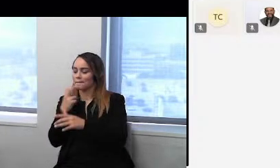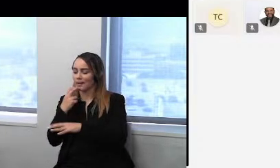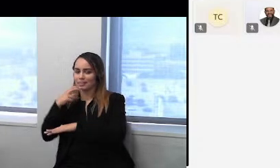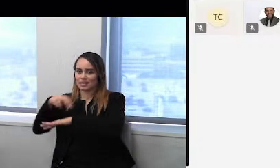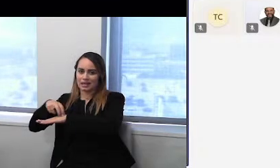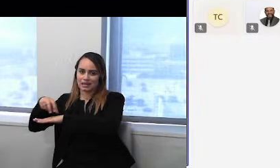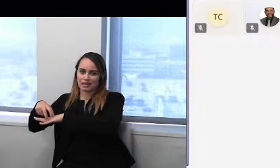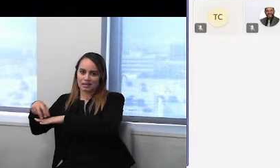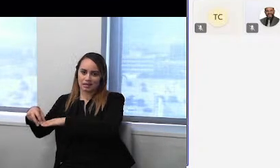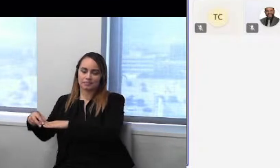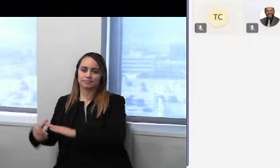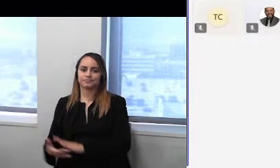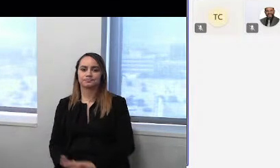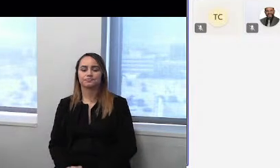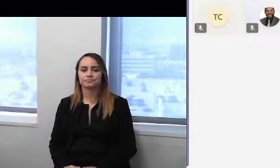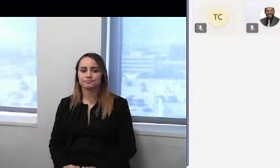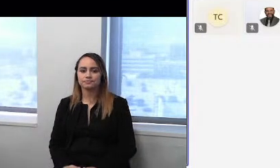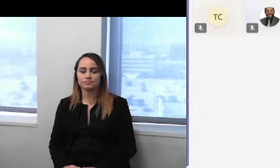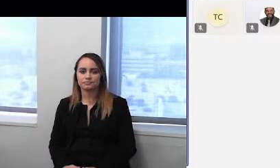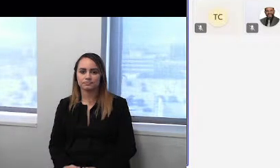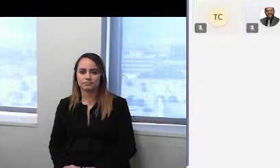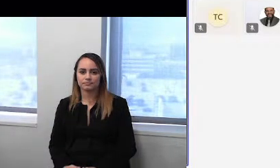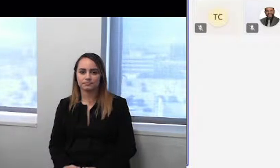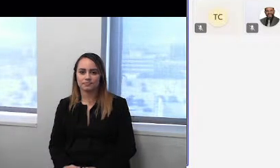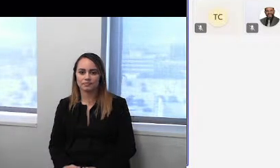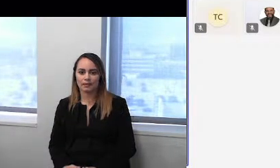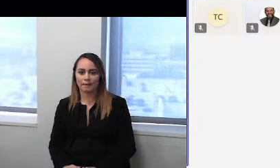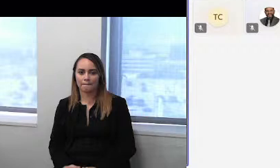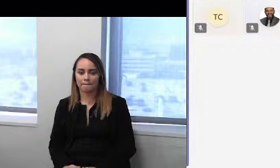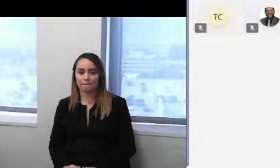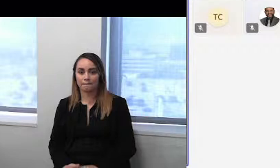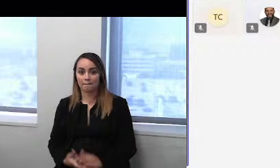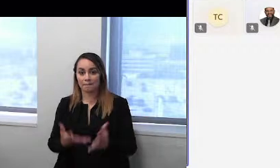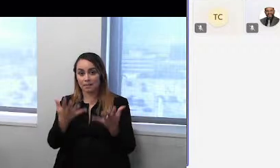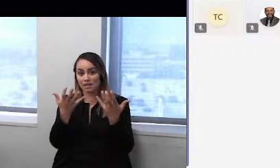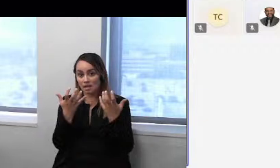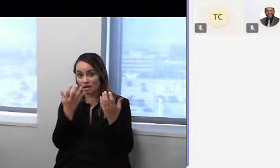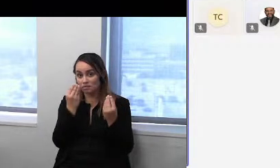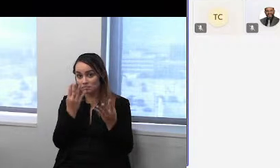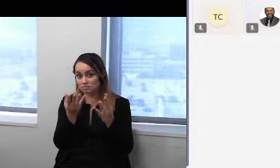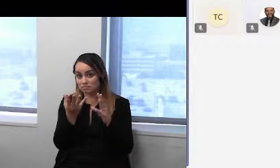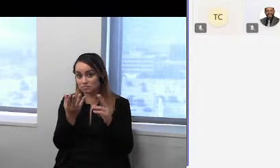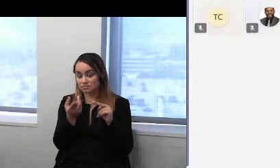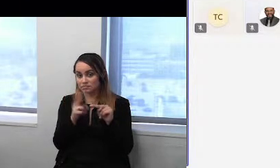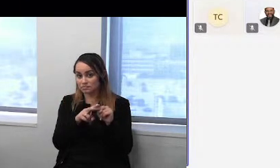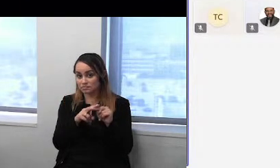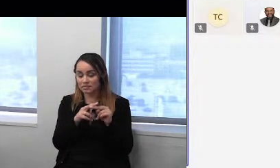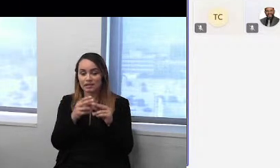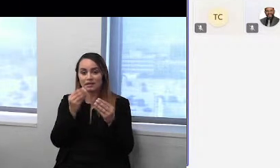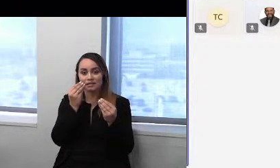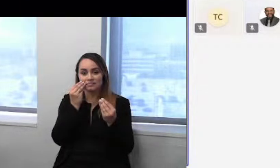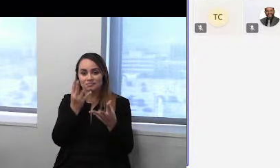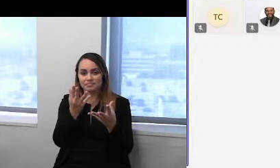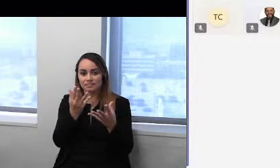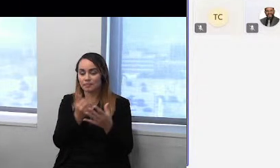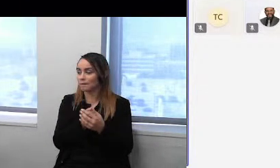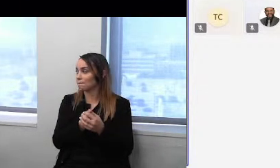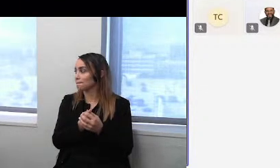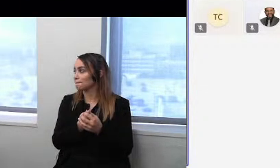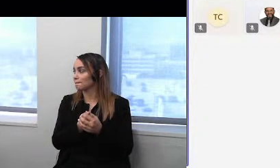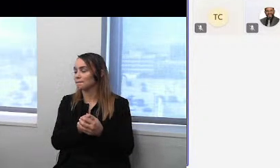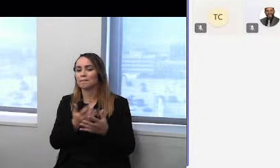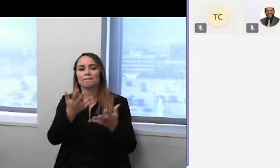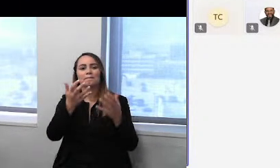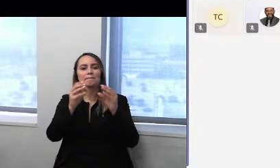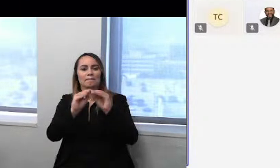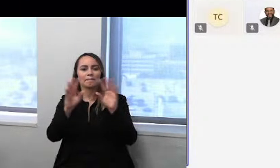But maybe, do you want to contribute something, Ms. Baker? I just want to clarify what I think you're trying to